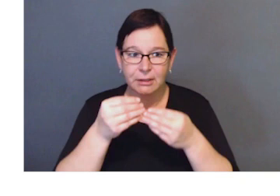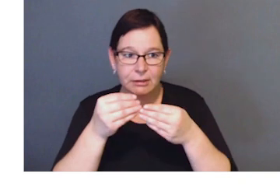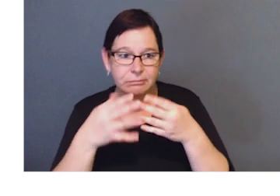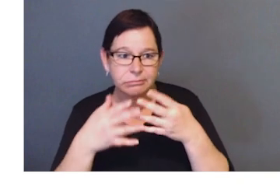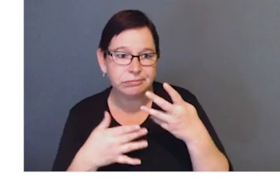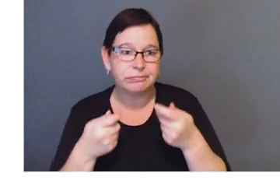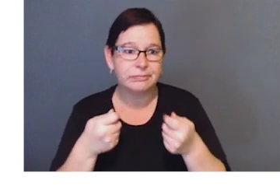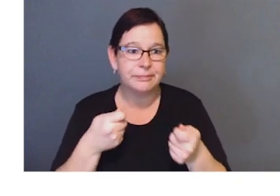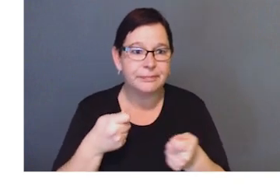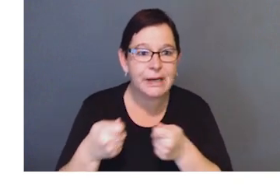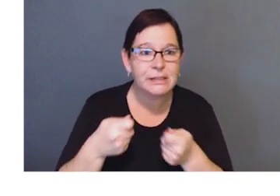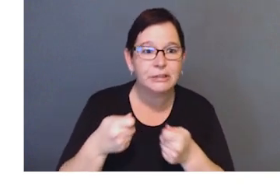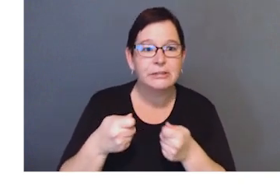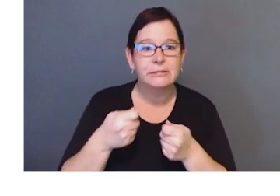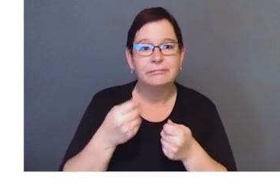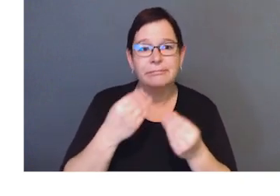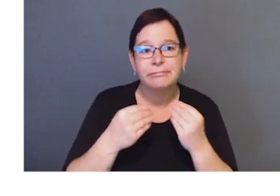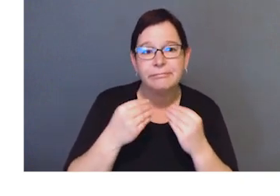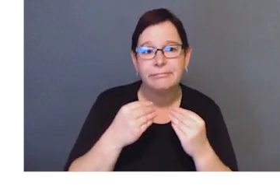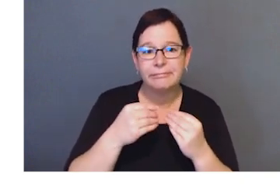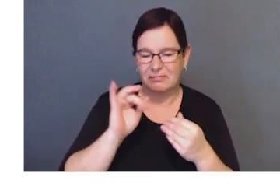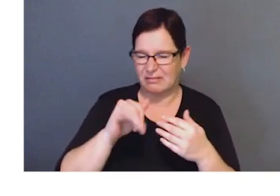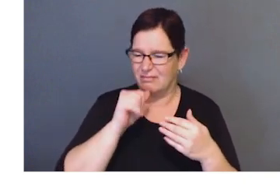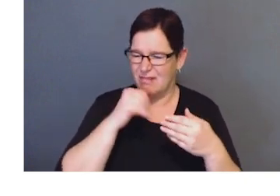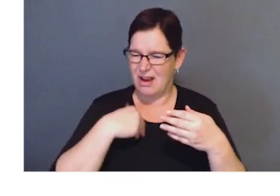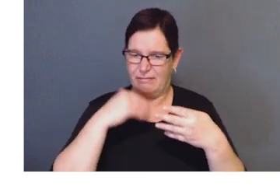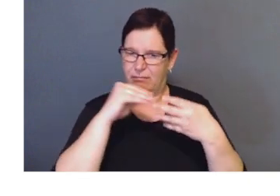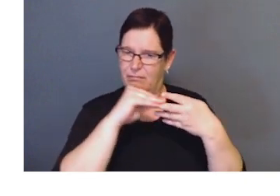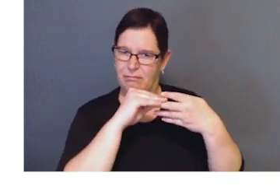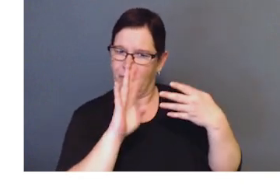travel time to receive therapy.